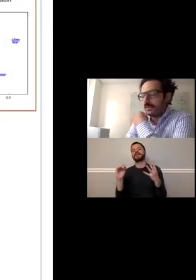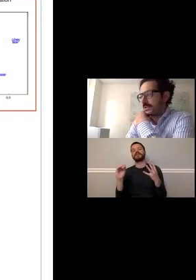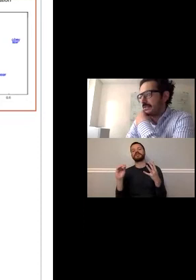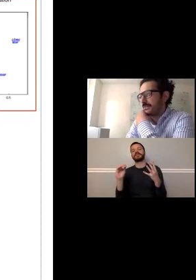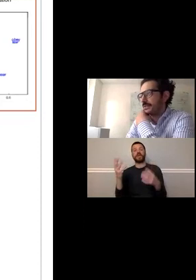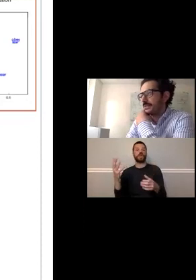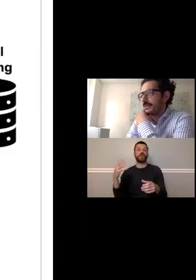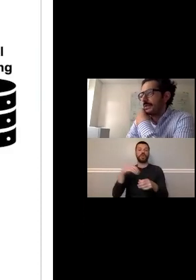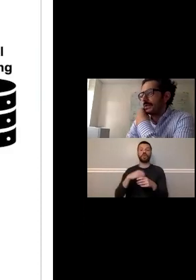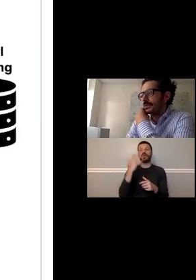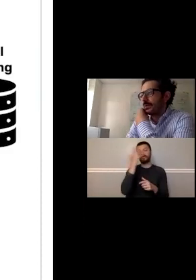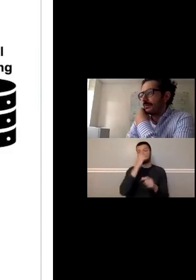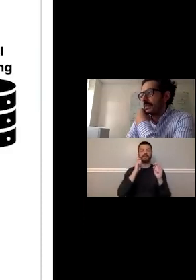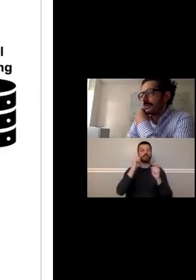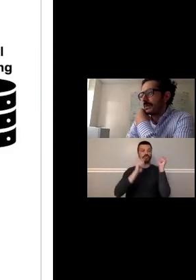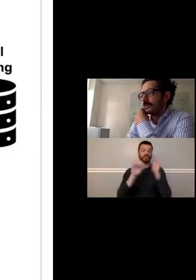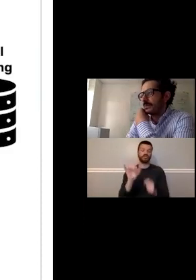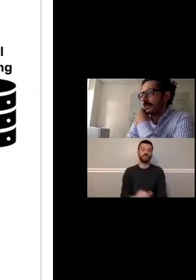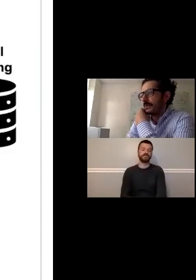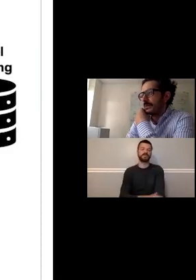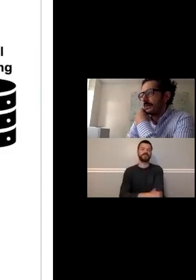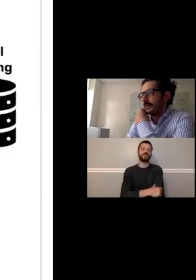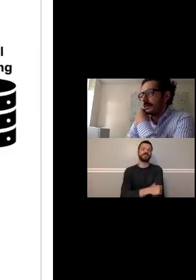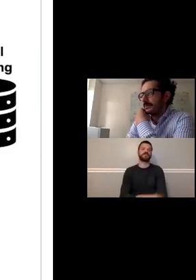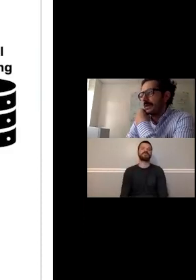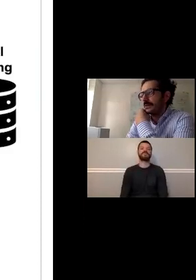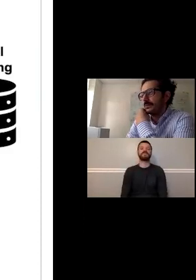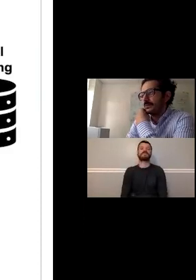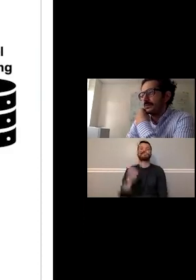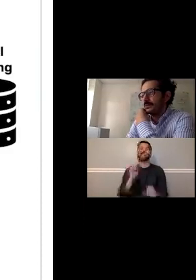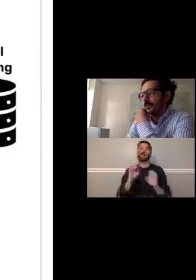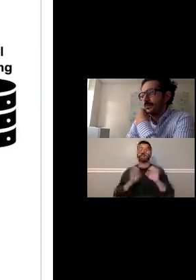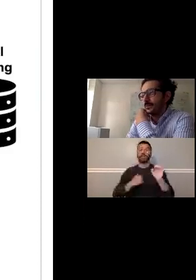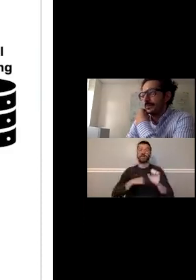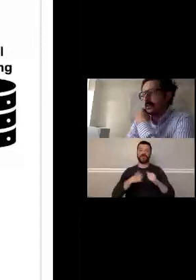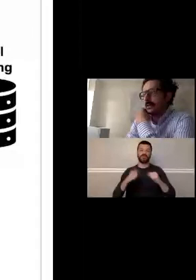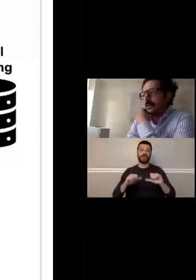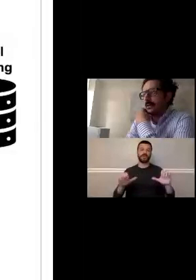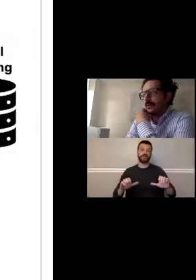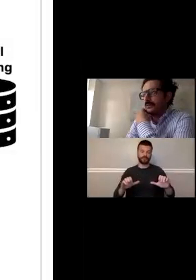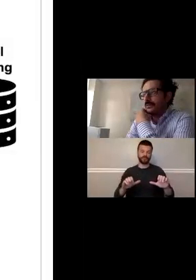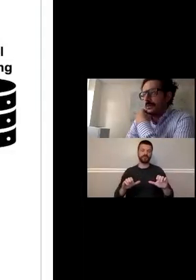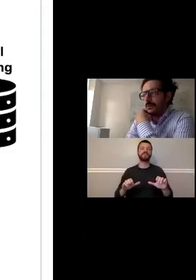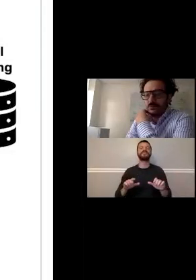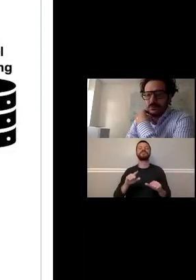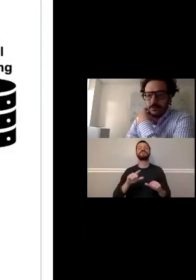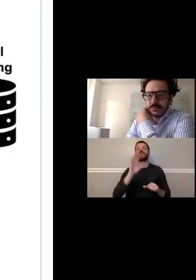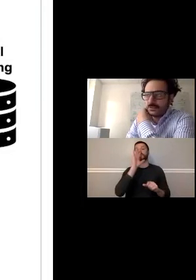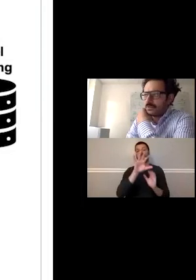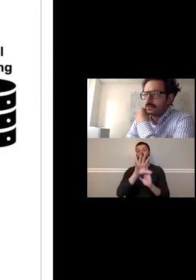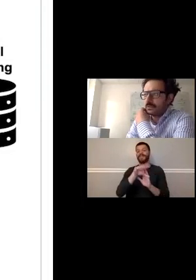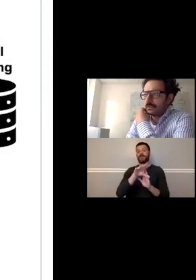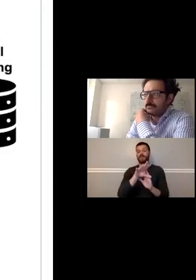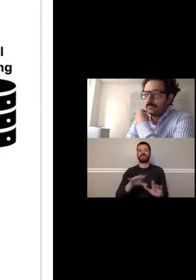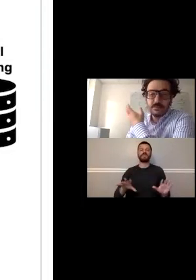including facial expressions. So one of the experiments we are trying to do is to actually video and audio tape